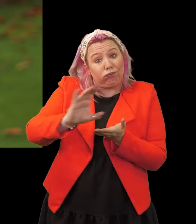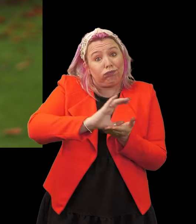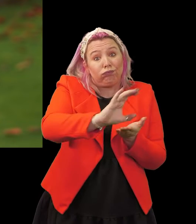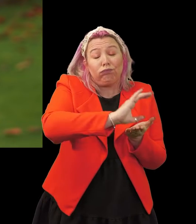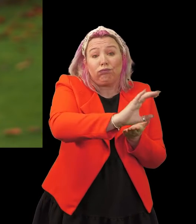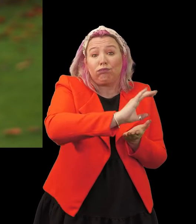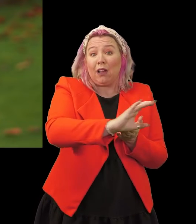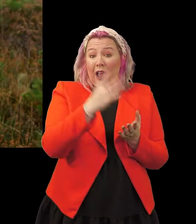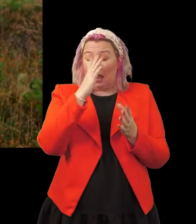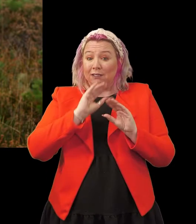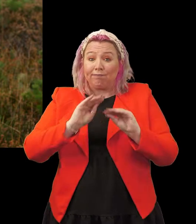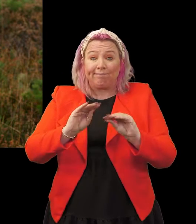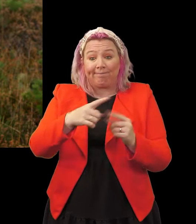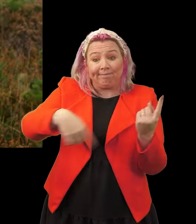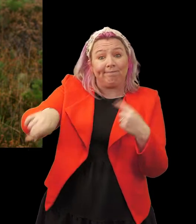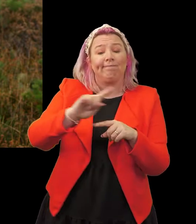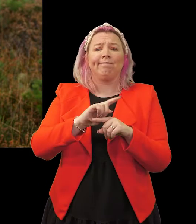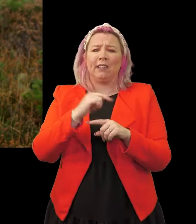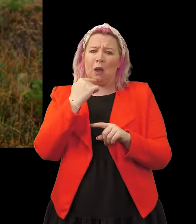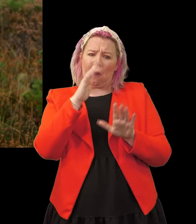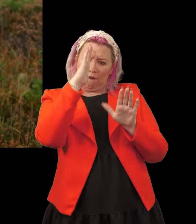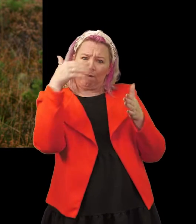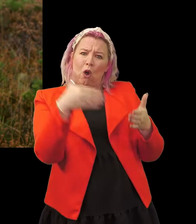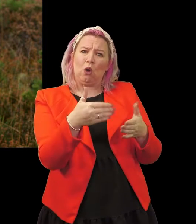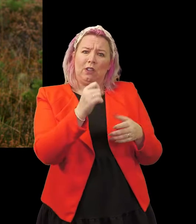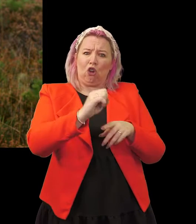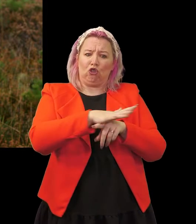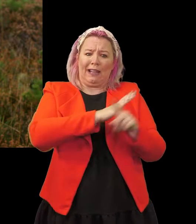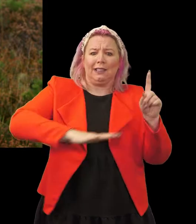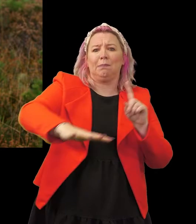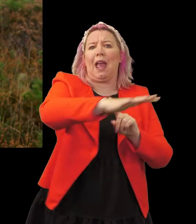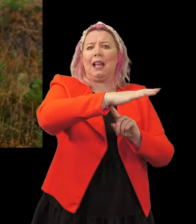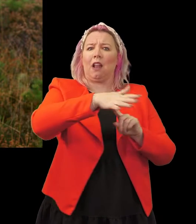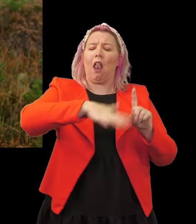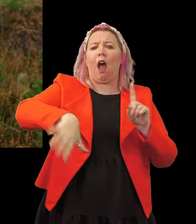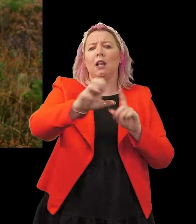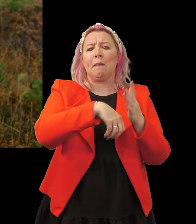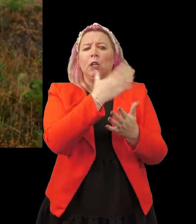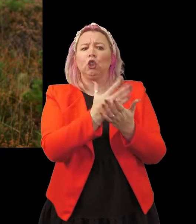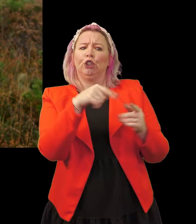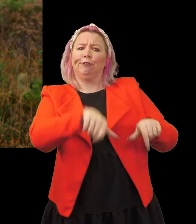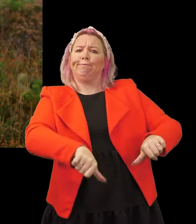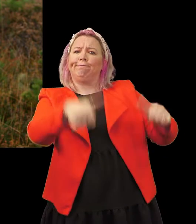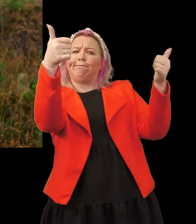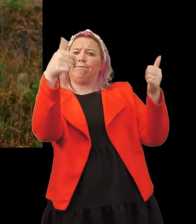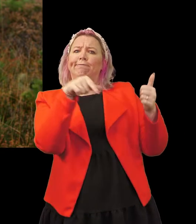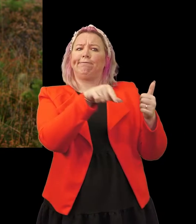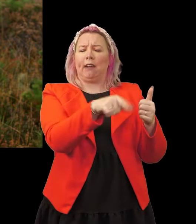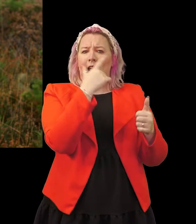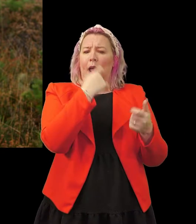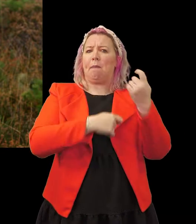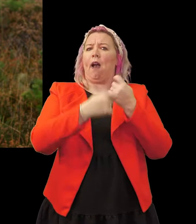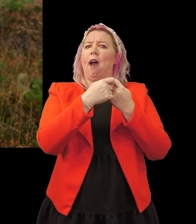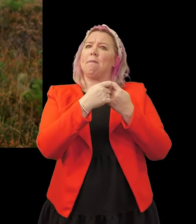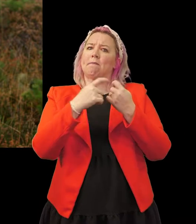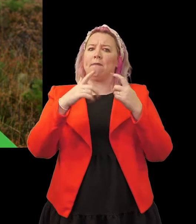our Green Skills Academy. We also need to focus on our land and green spaces and make sure that we use them to provide that climate resilience